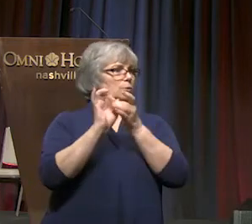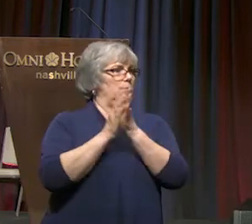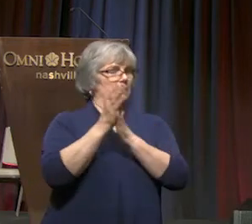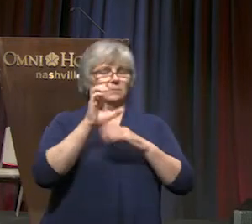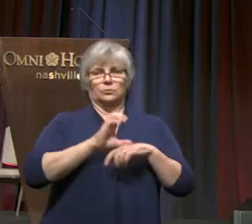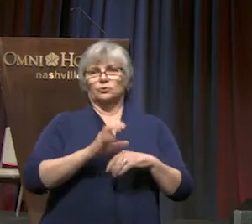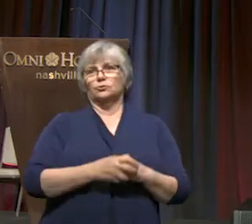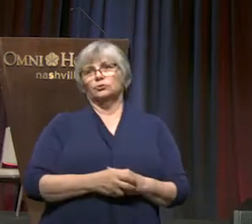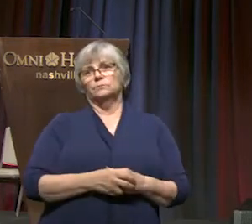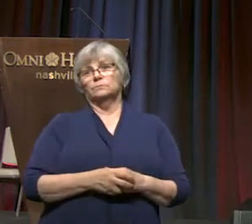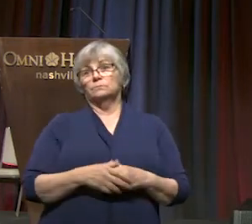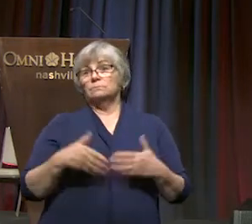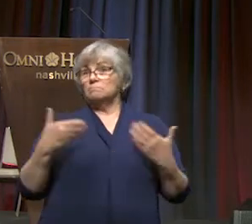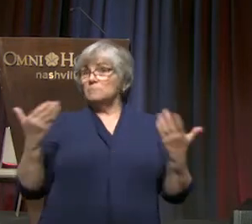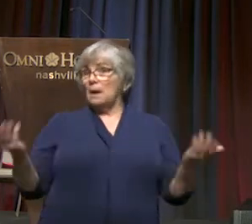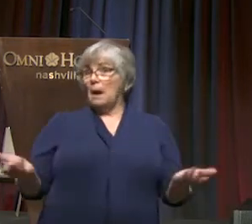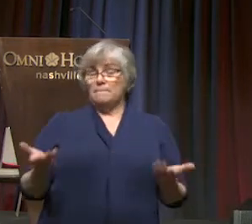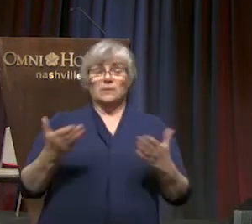I am here to share